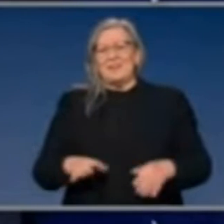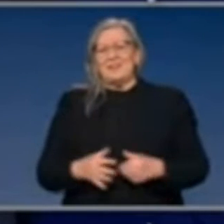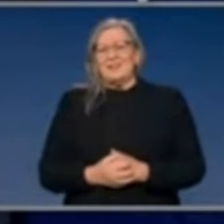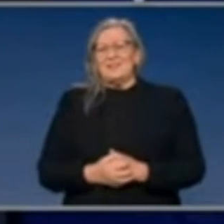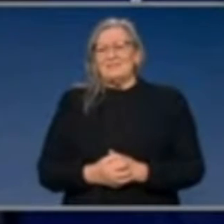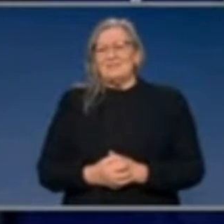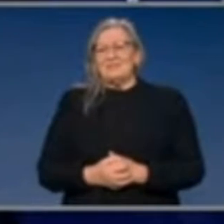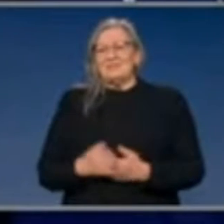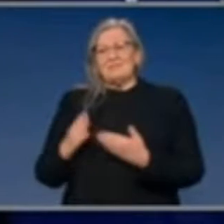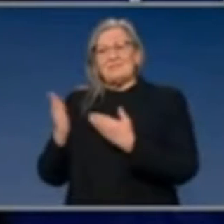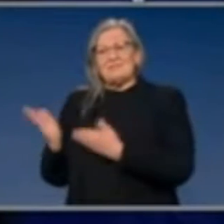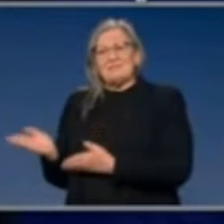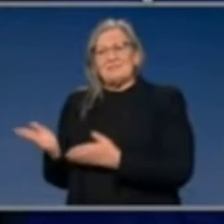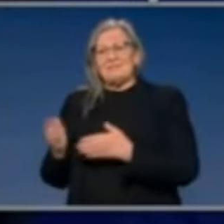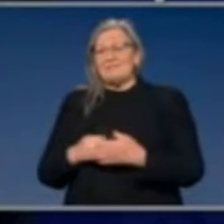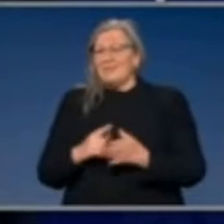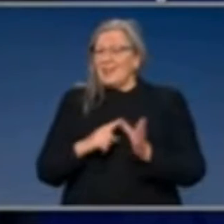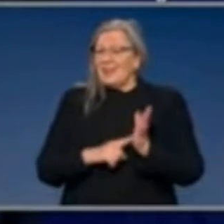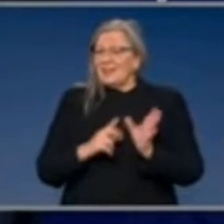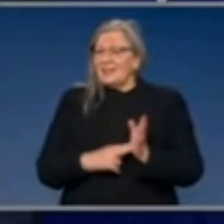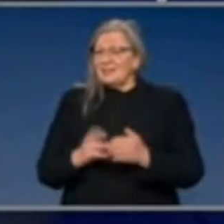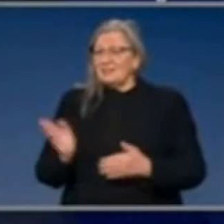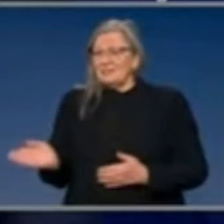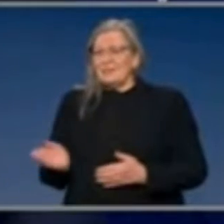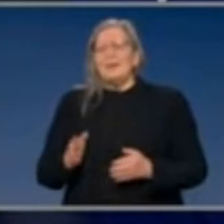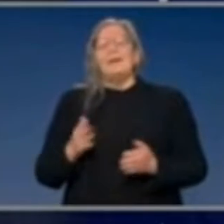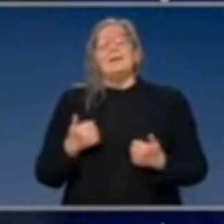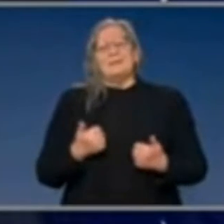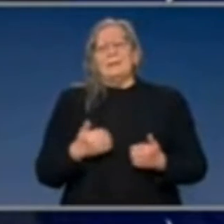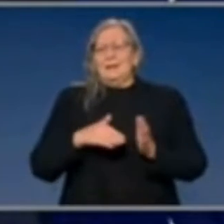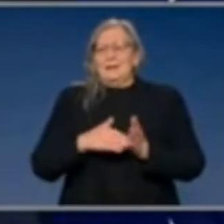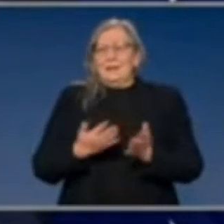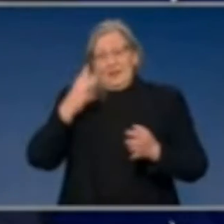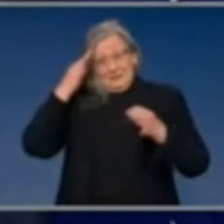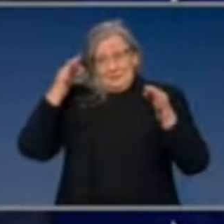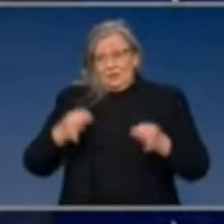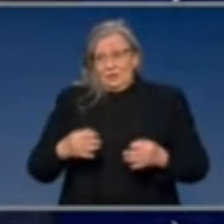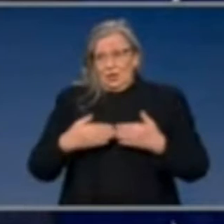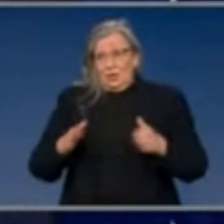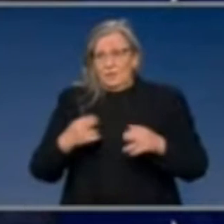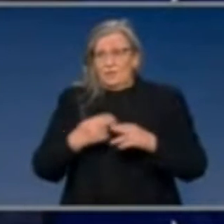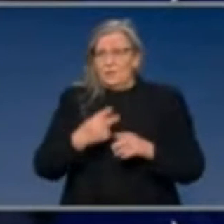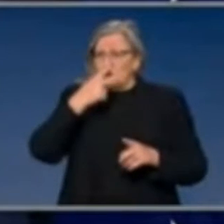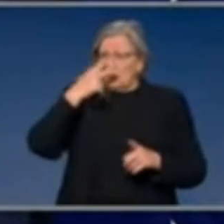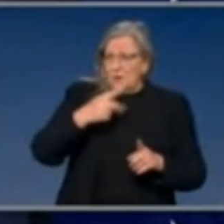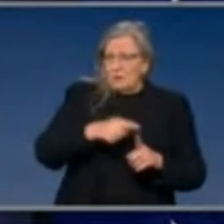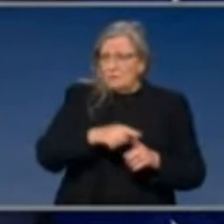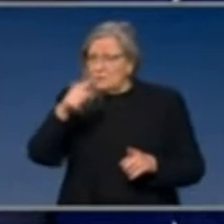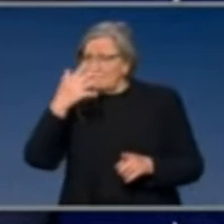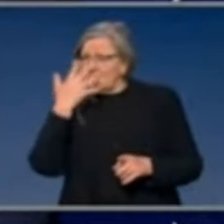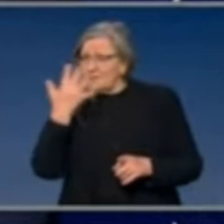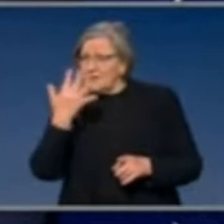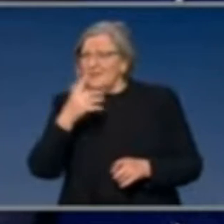This decision to open up Pfizer to the for the 12 to 15-year-olds is clearly a very